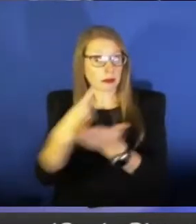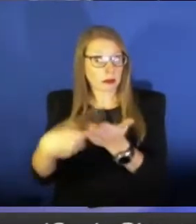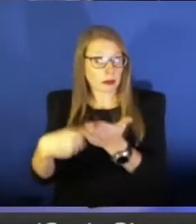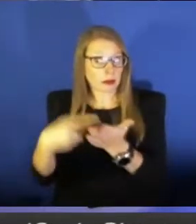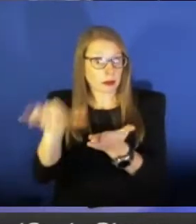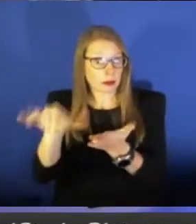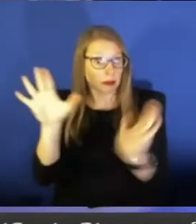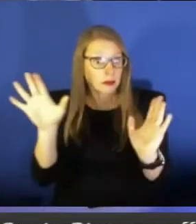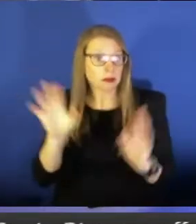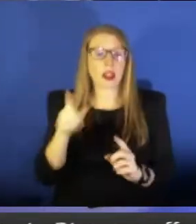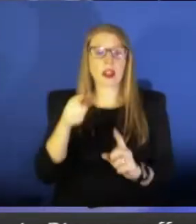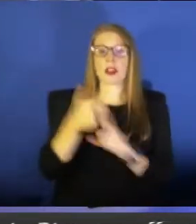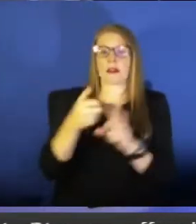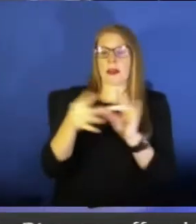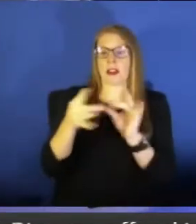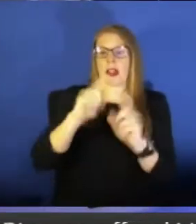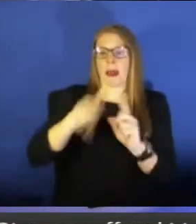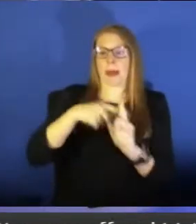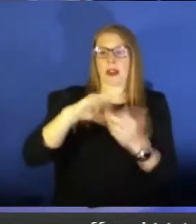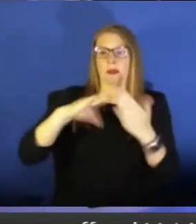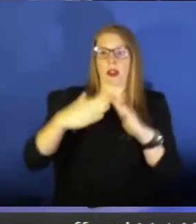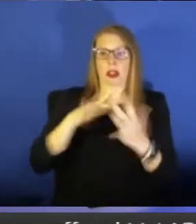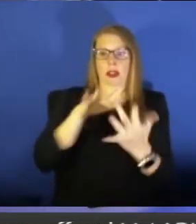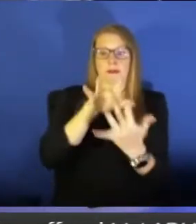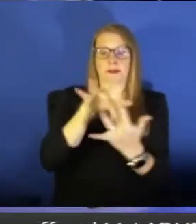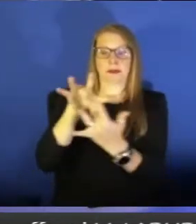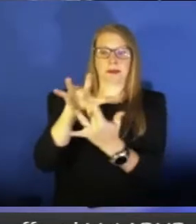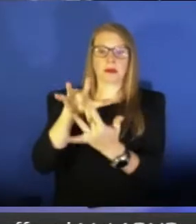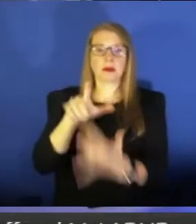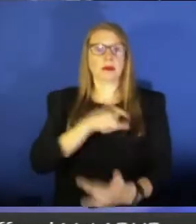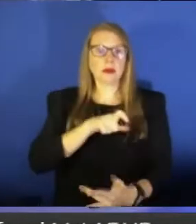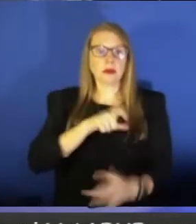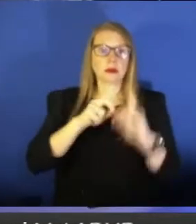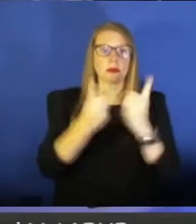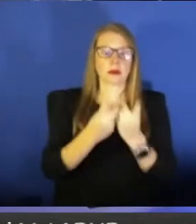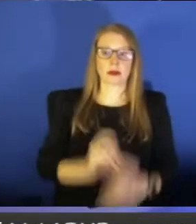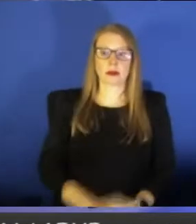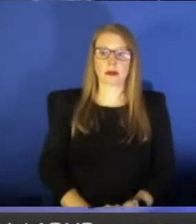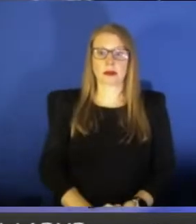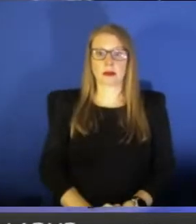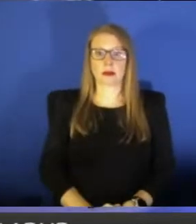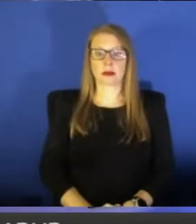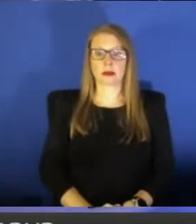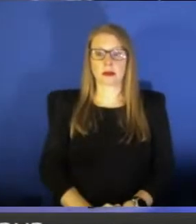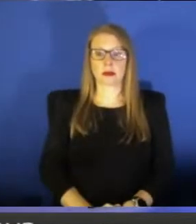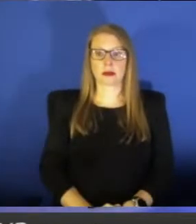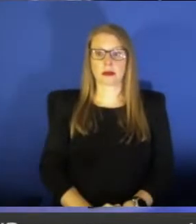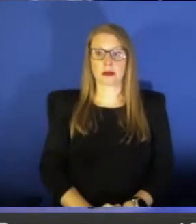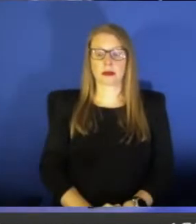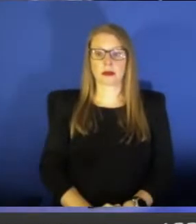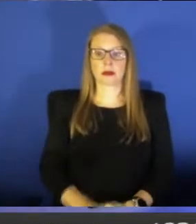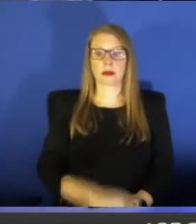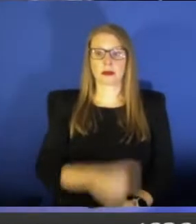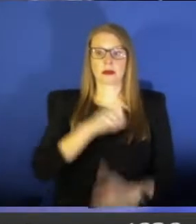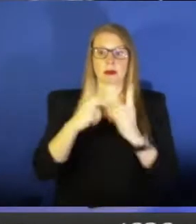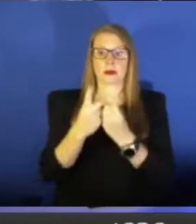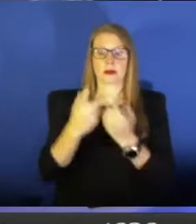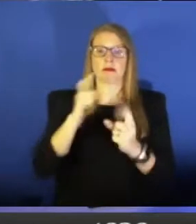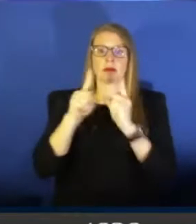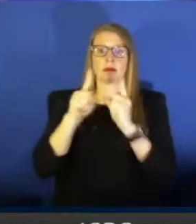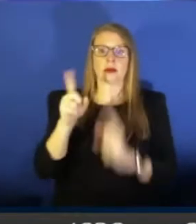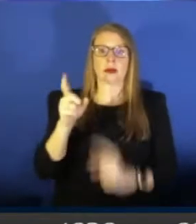30 years ago when I was in high anything, school. it's the economics too. So because why? fentanyl is so cheap to make. It's not a poppy field that has to be grown in growth. They can take fentanyl, make it in a